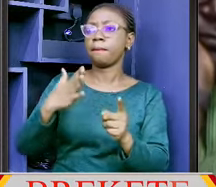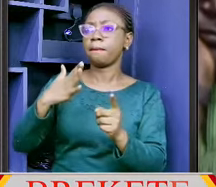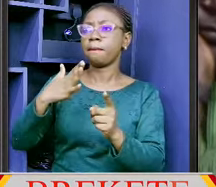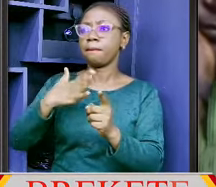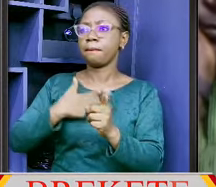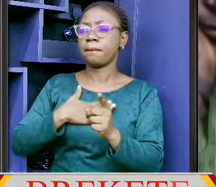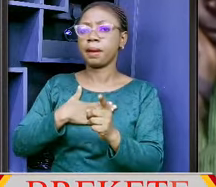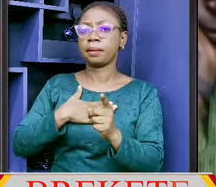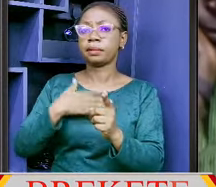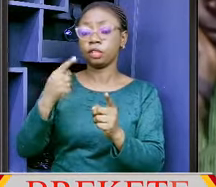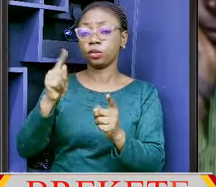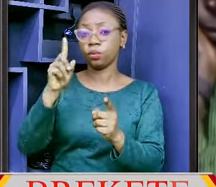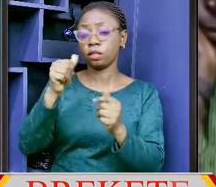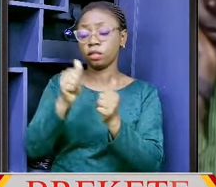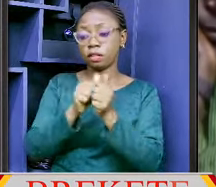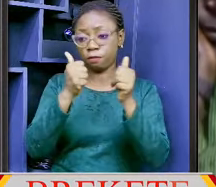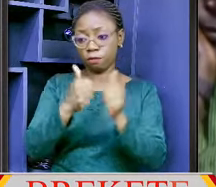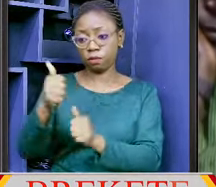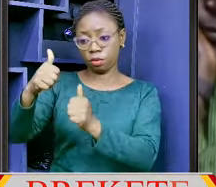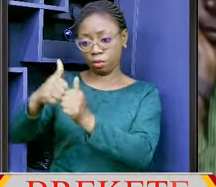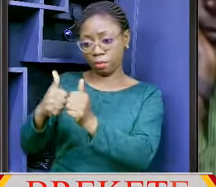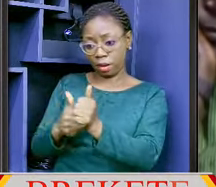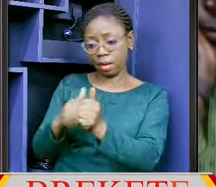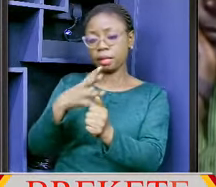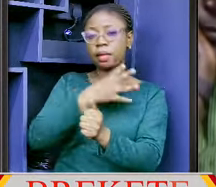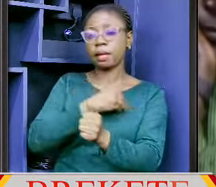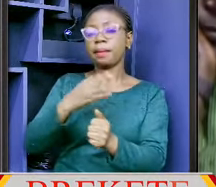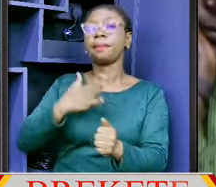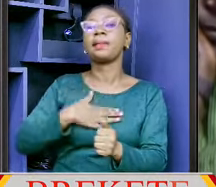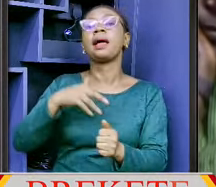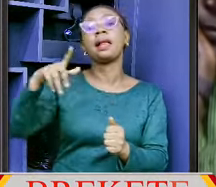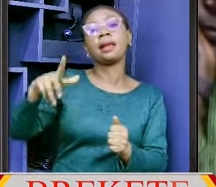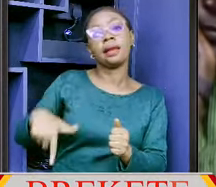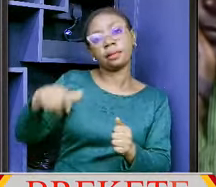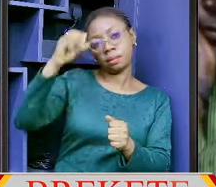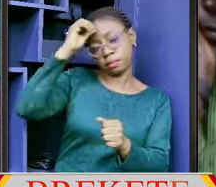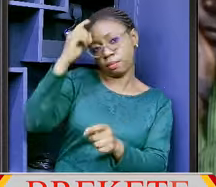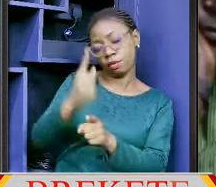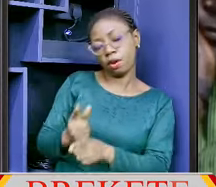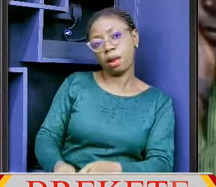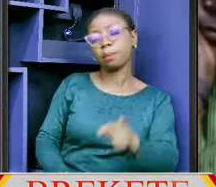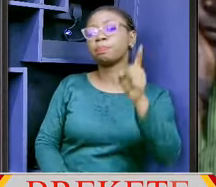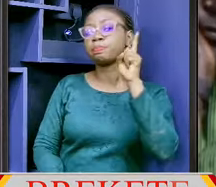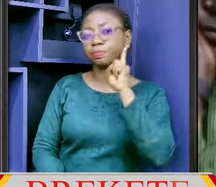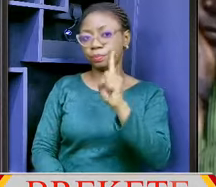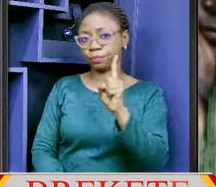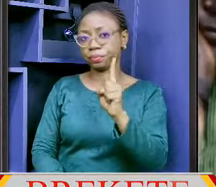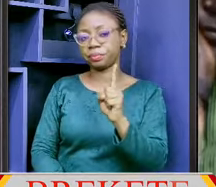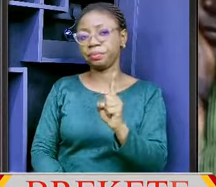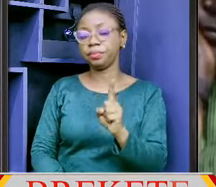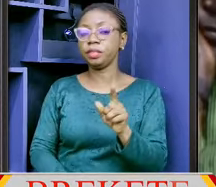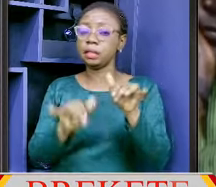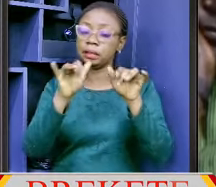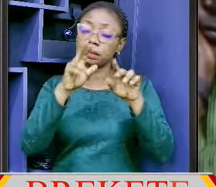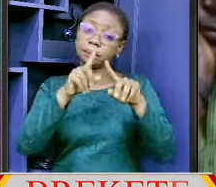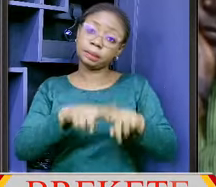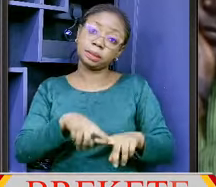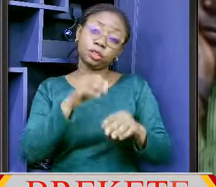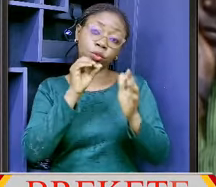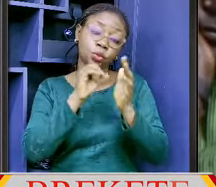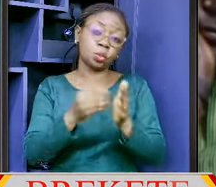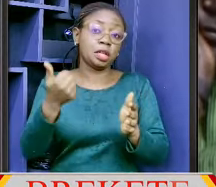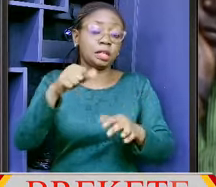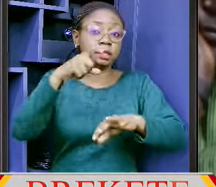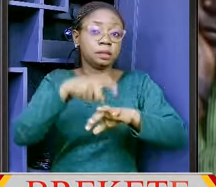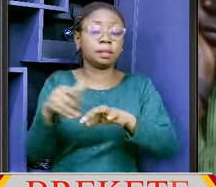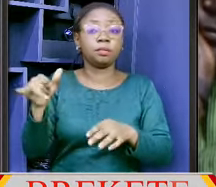The one that follow behind, one. And my late brother, one. Then, pending is on any time that they come